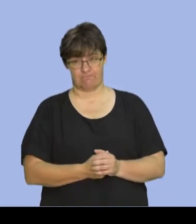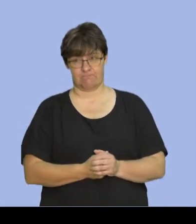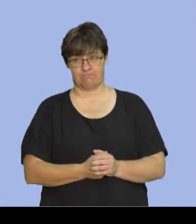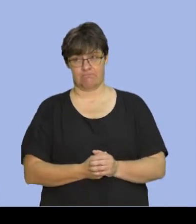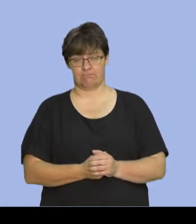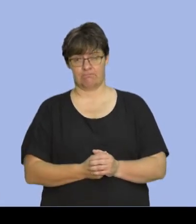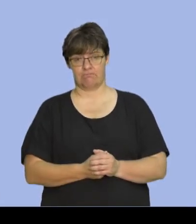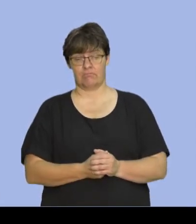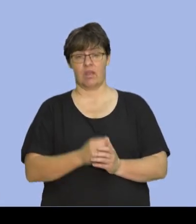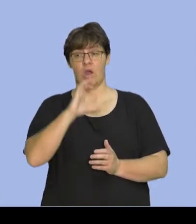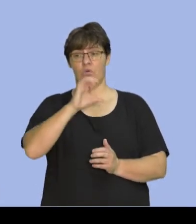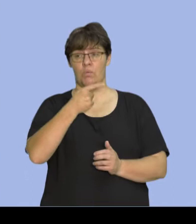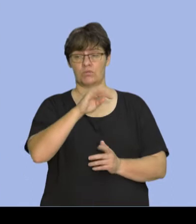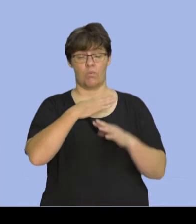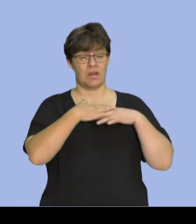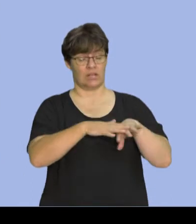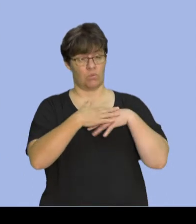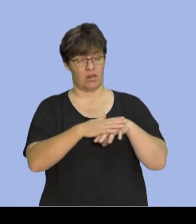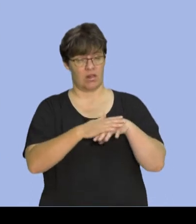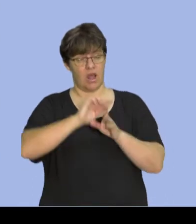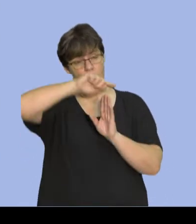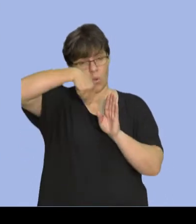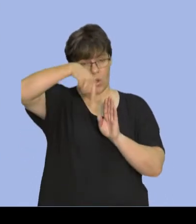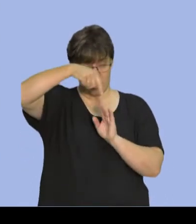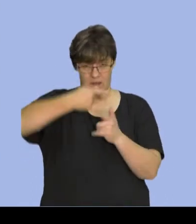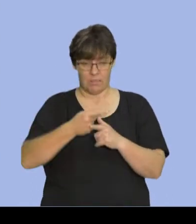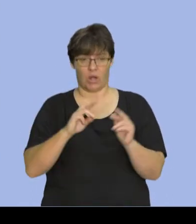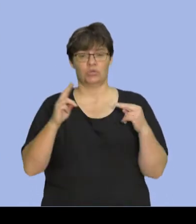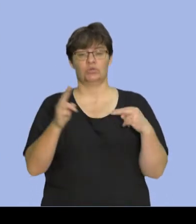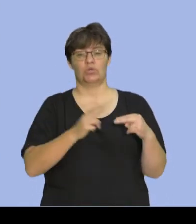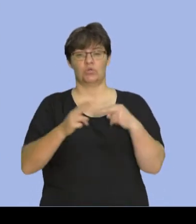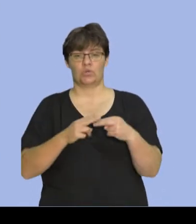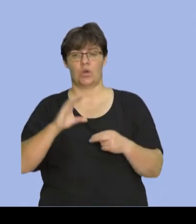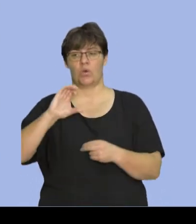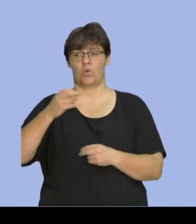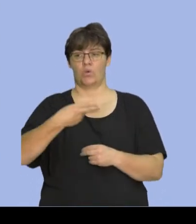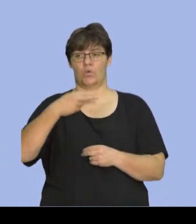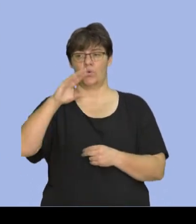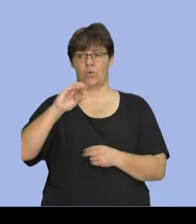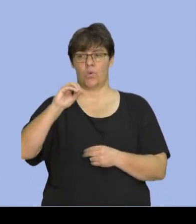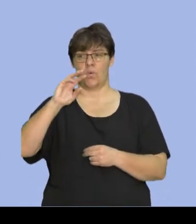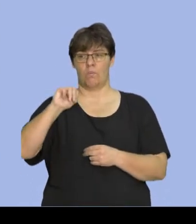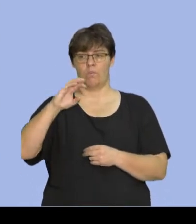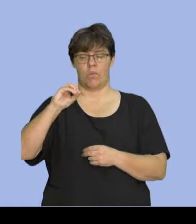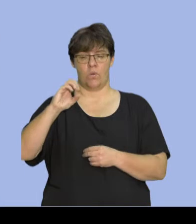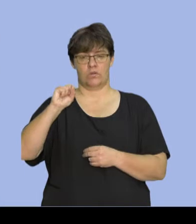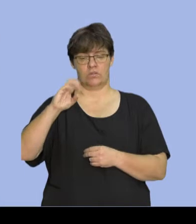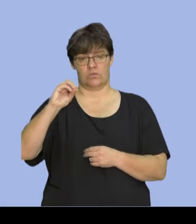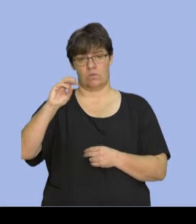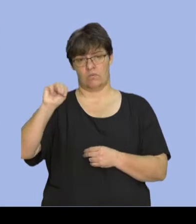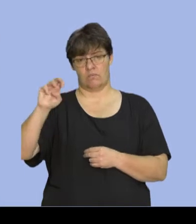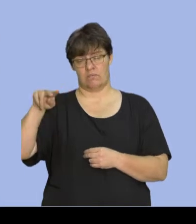The chromosome network coils up to make short chromosomes. So what happens is that we have